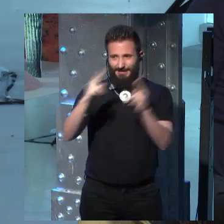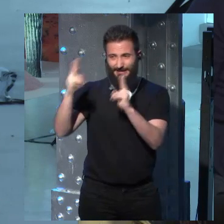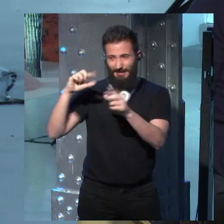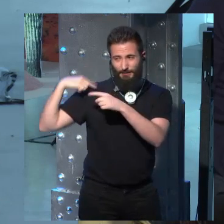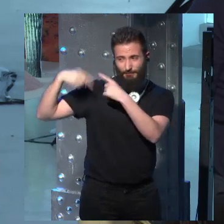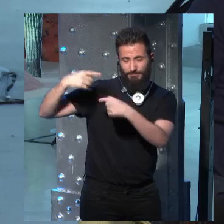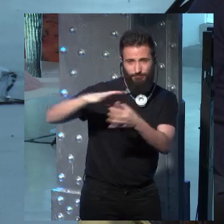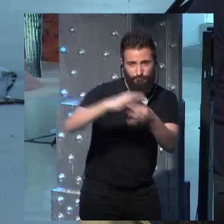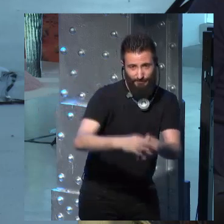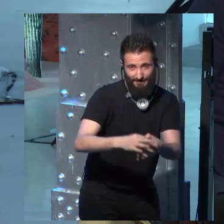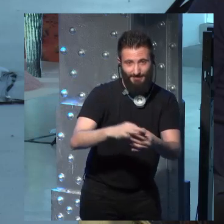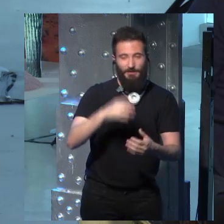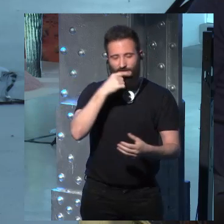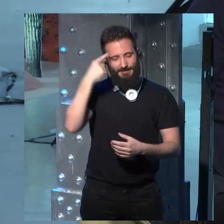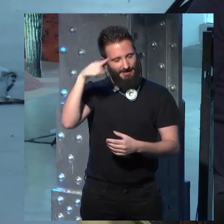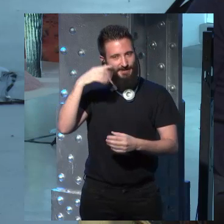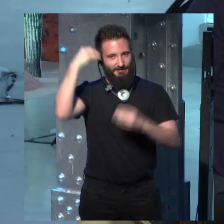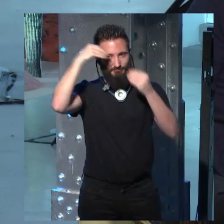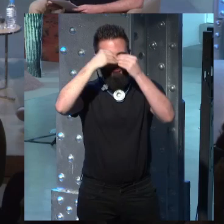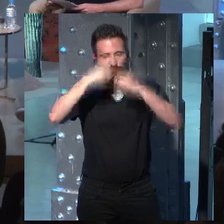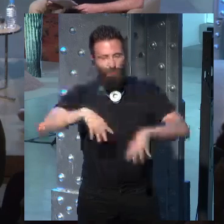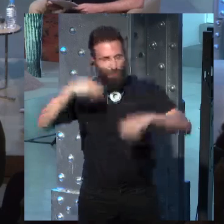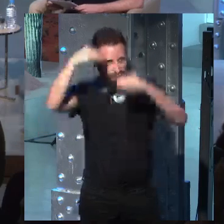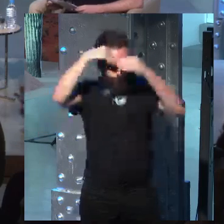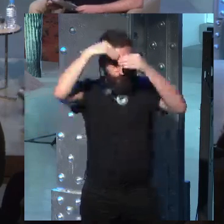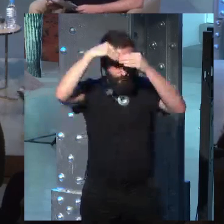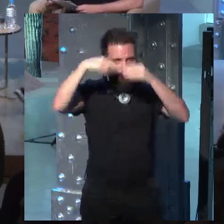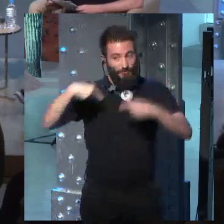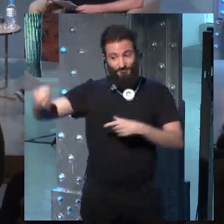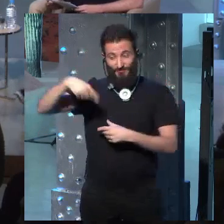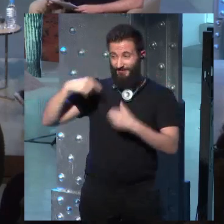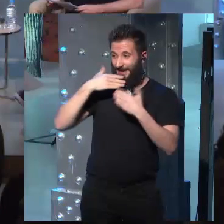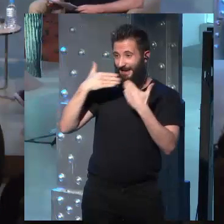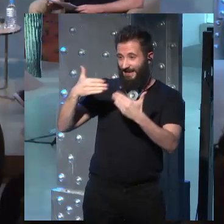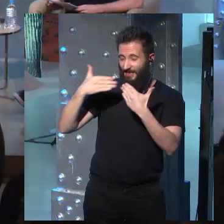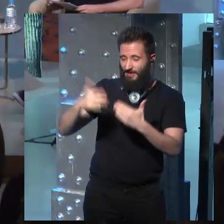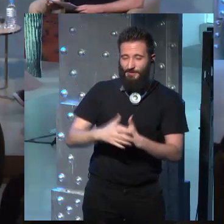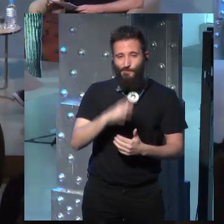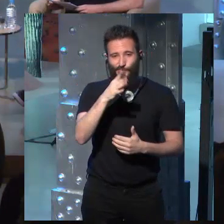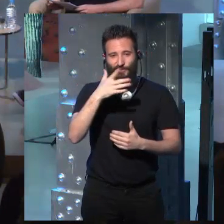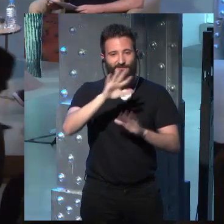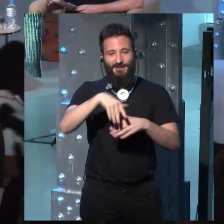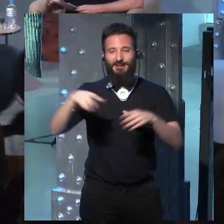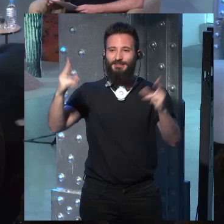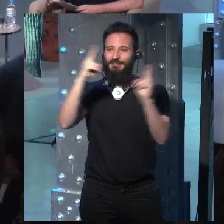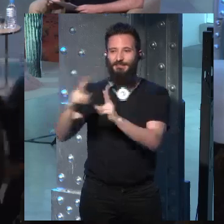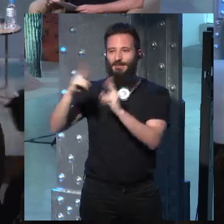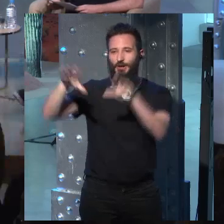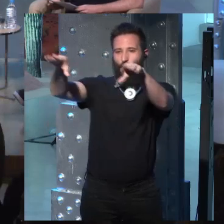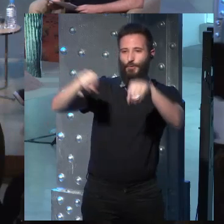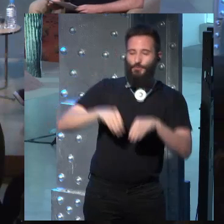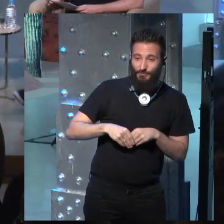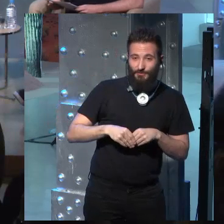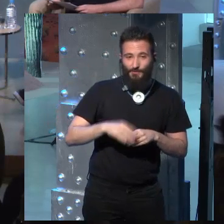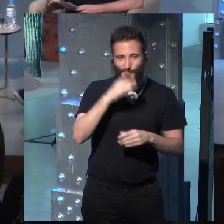of us have been incredibly grateful for the fans accepting it as wonderfully as they have. I was